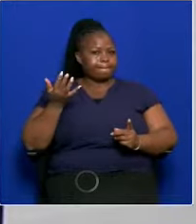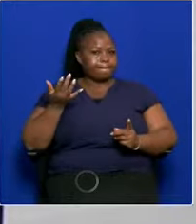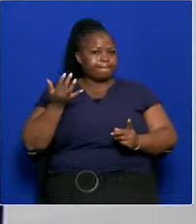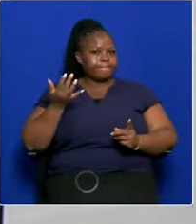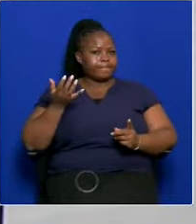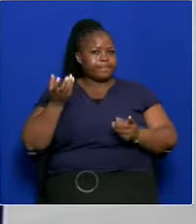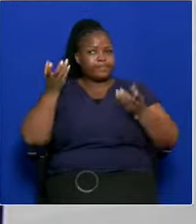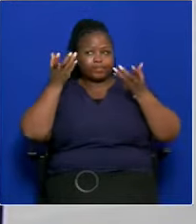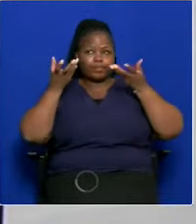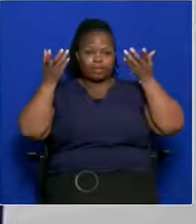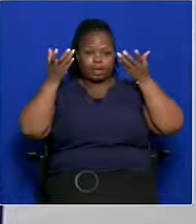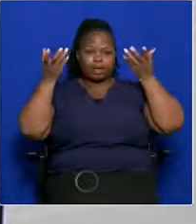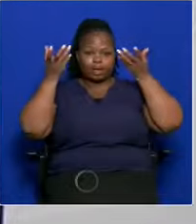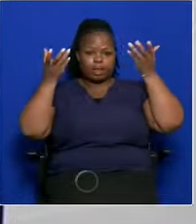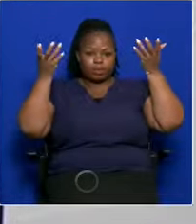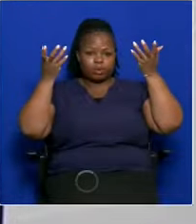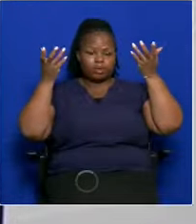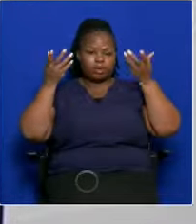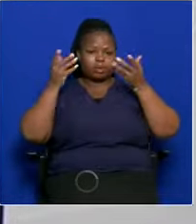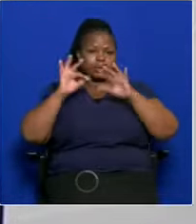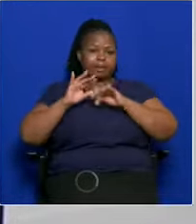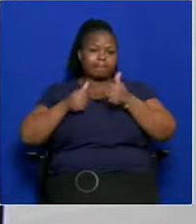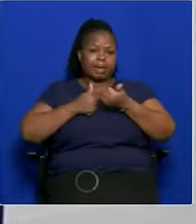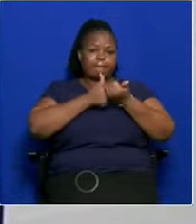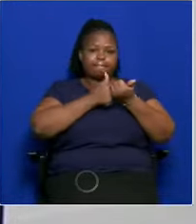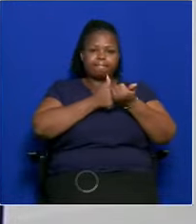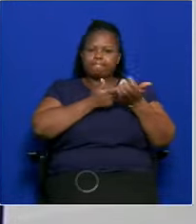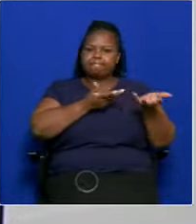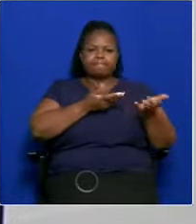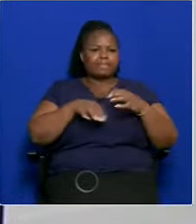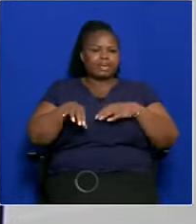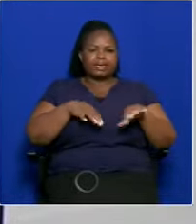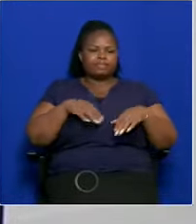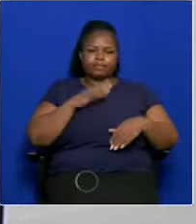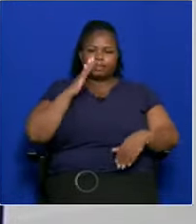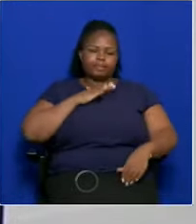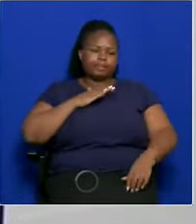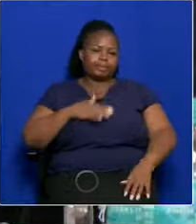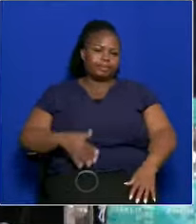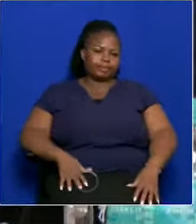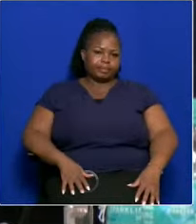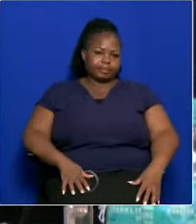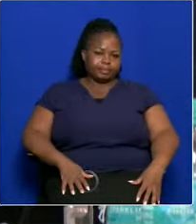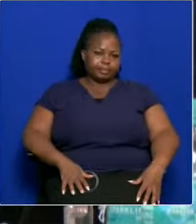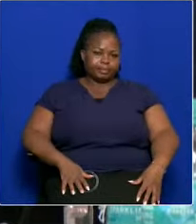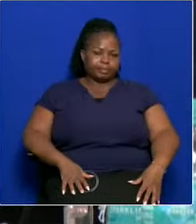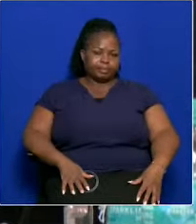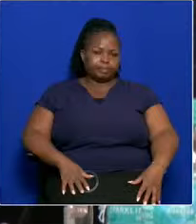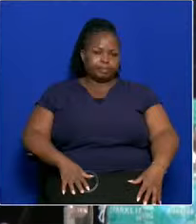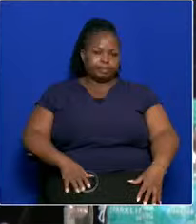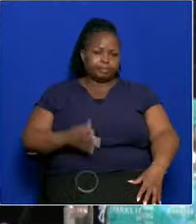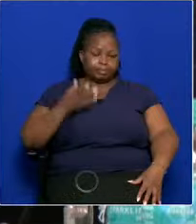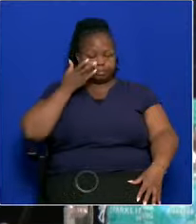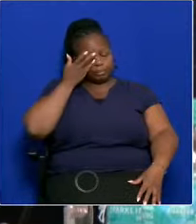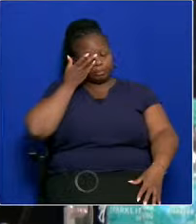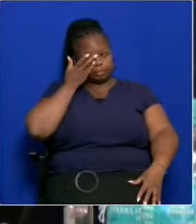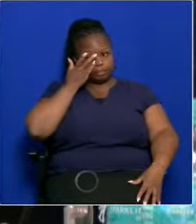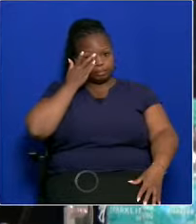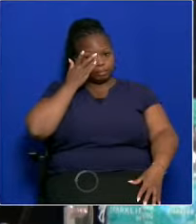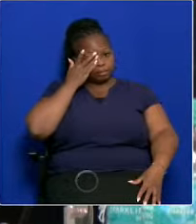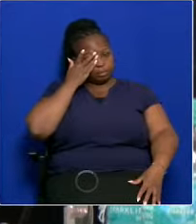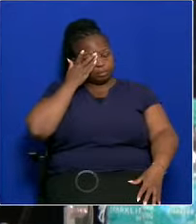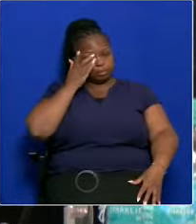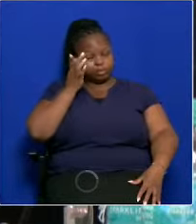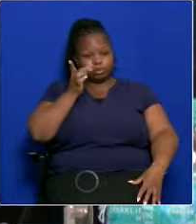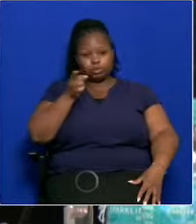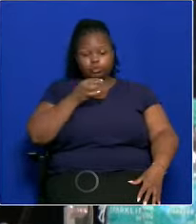my backup was not activated. So, General, you are saying that you couldn't give us